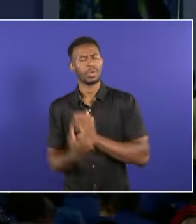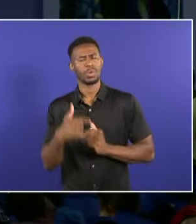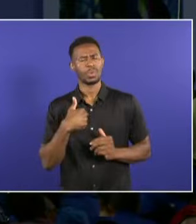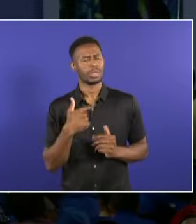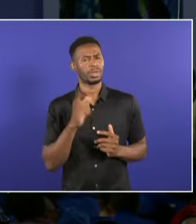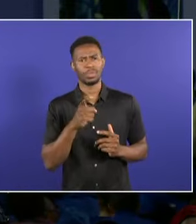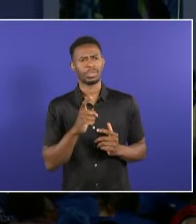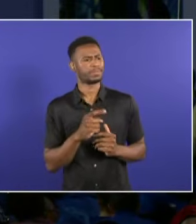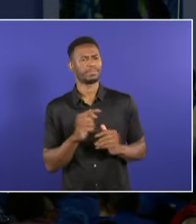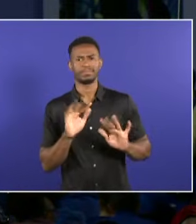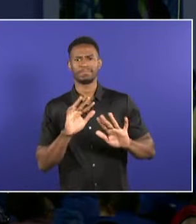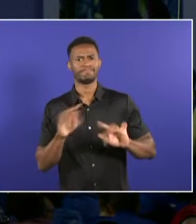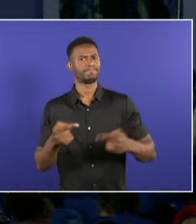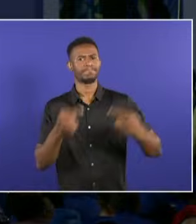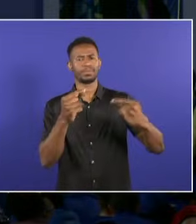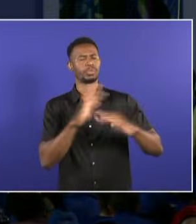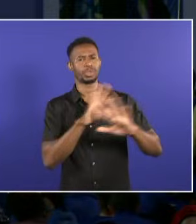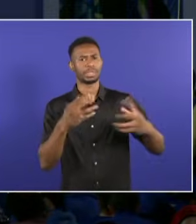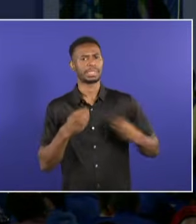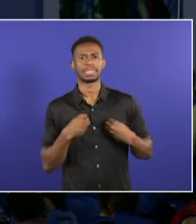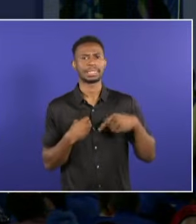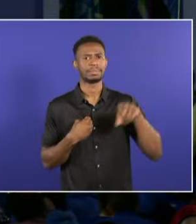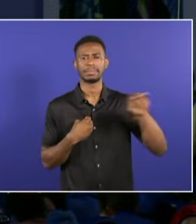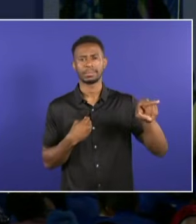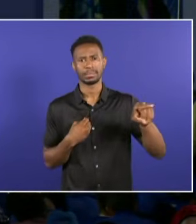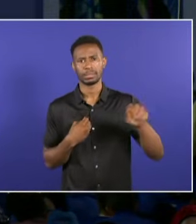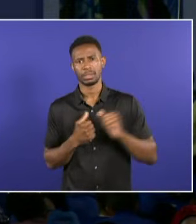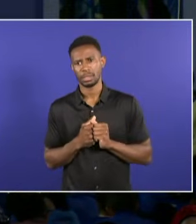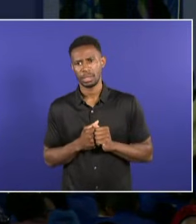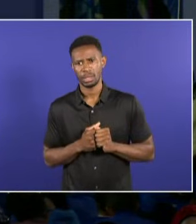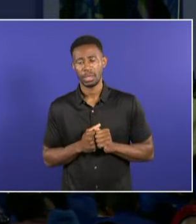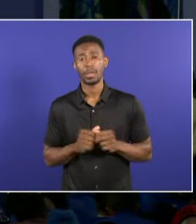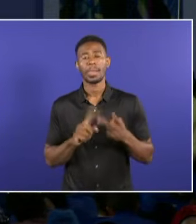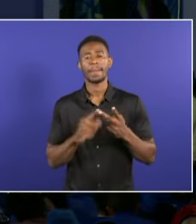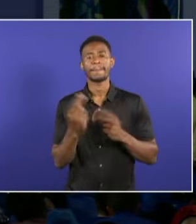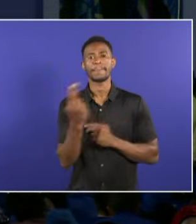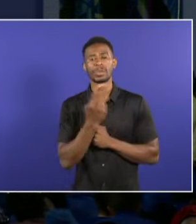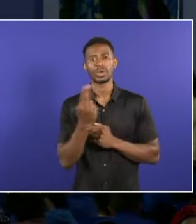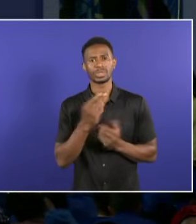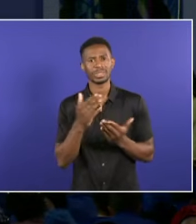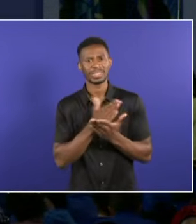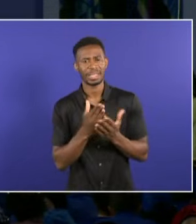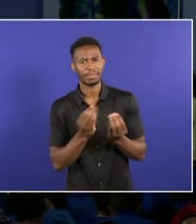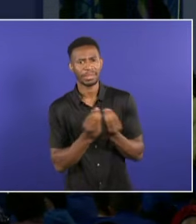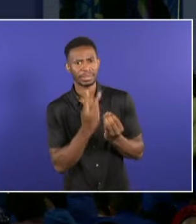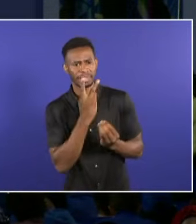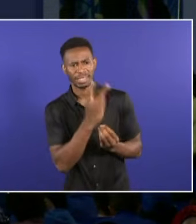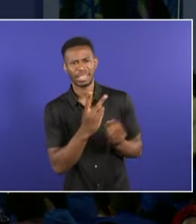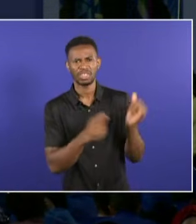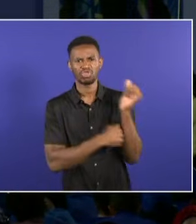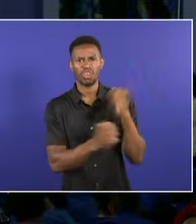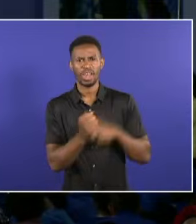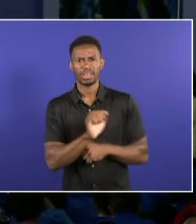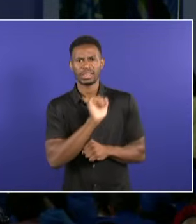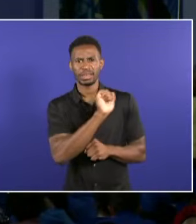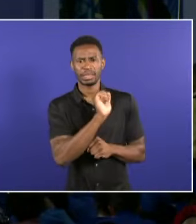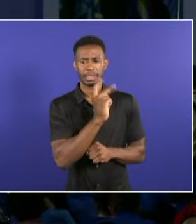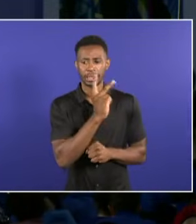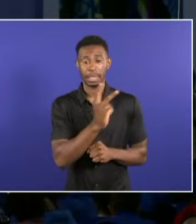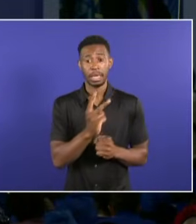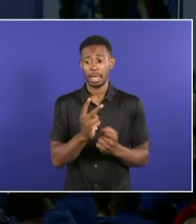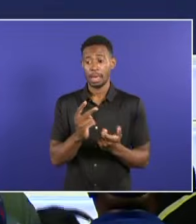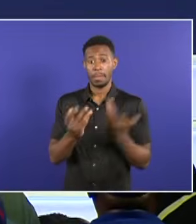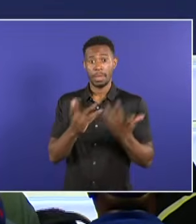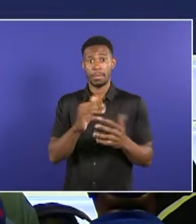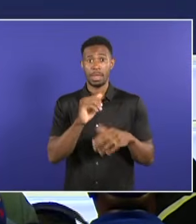We will oppose crony enrichment schemes that see the same politically connected friends making